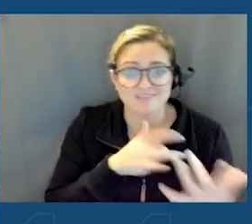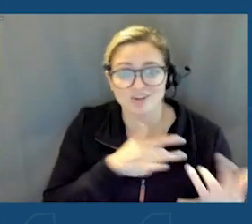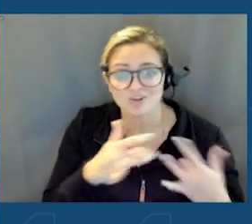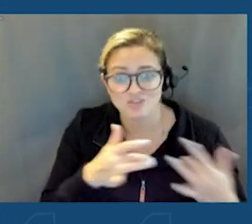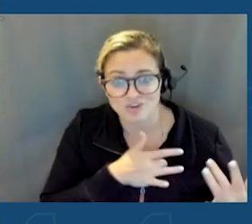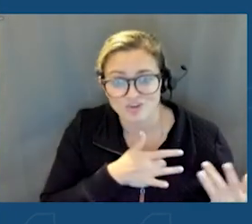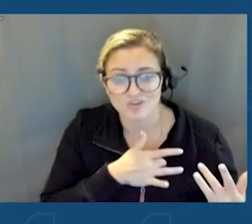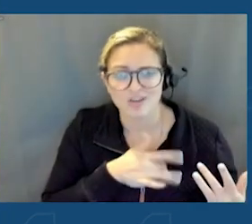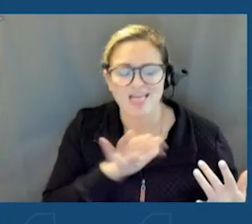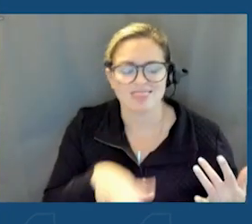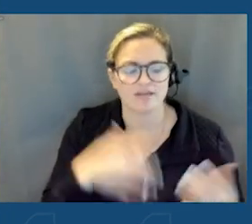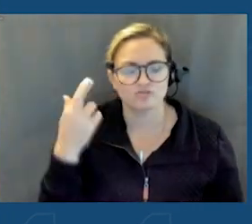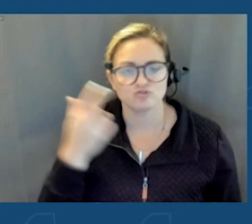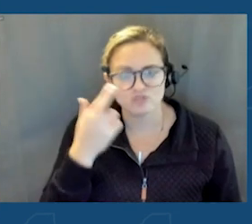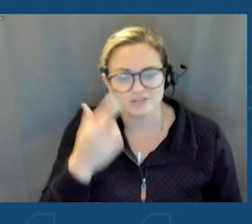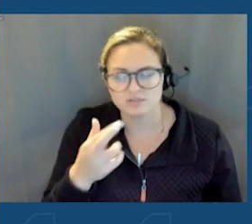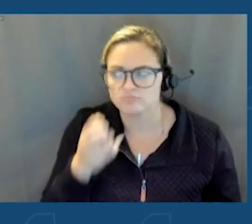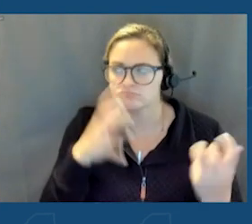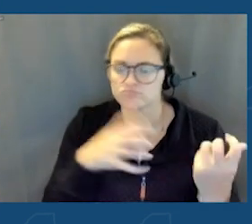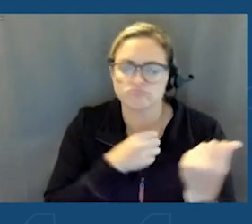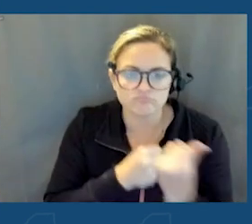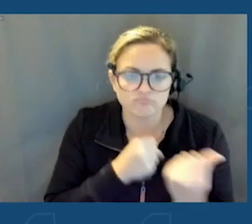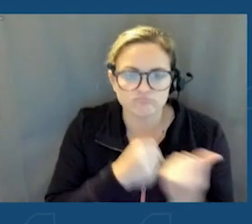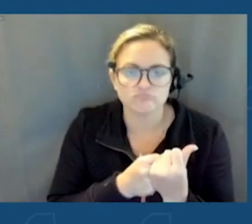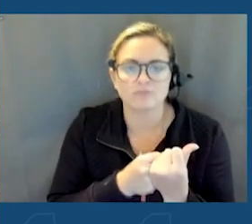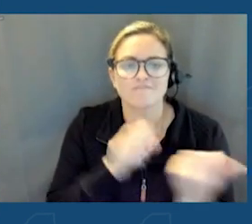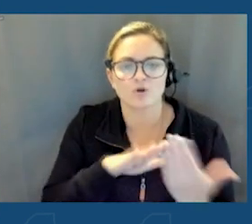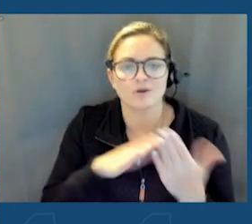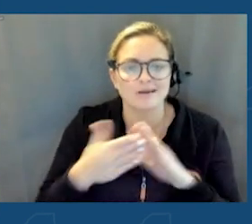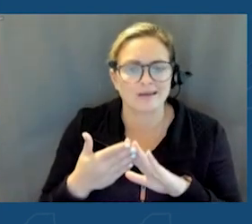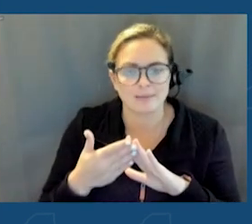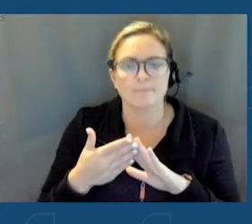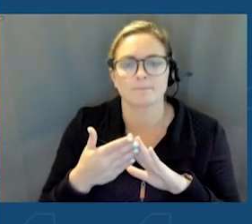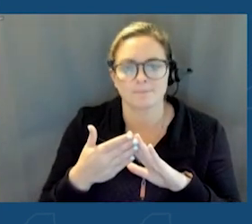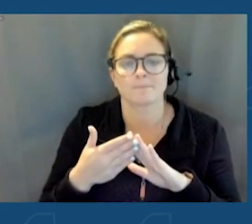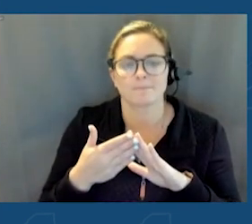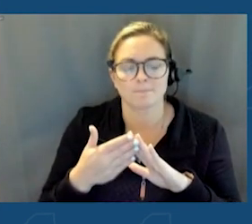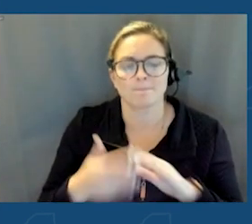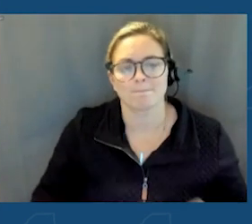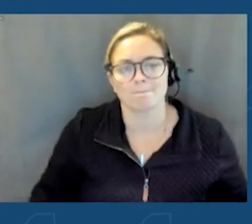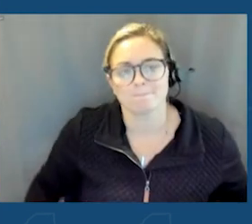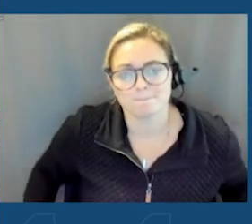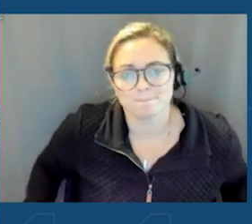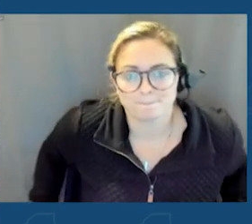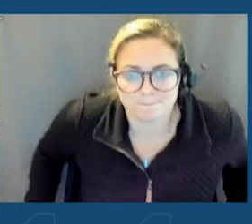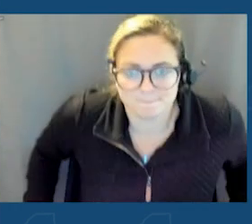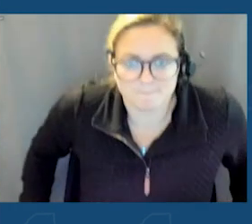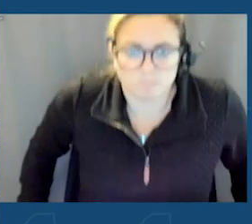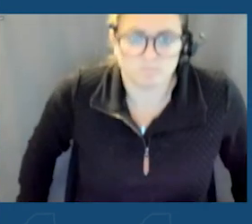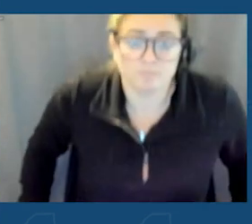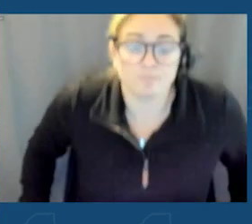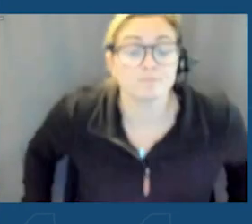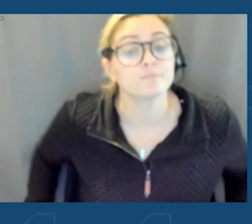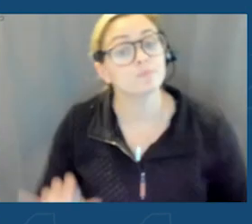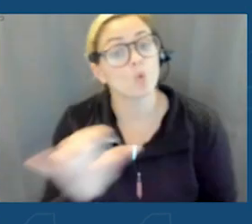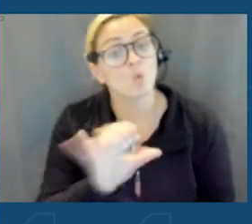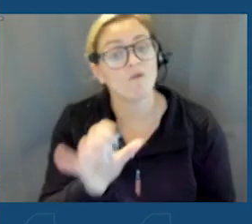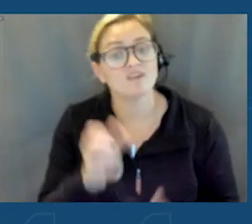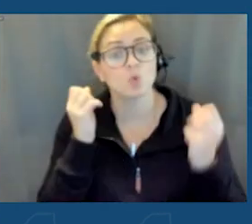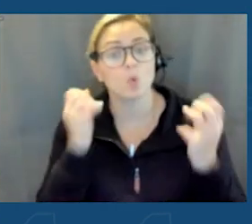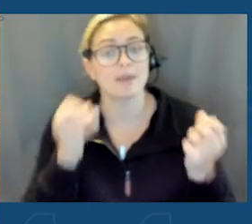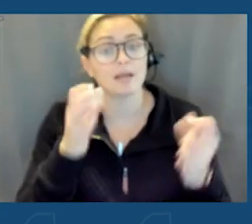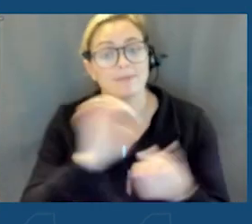and that is why there is such support for this from the neighboring communities as well. So we're proud of that as well. We've also had many